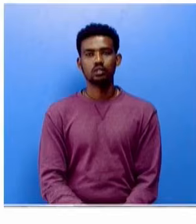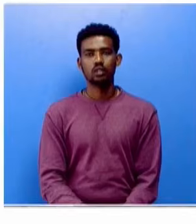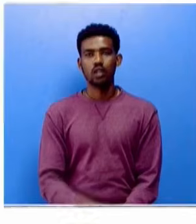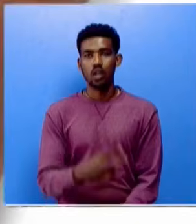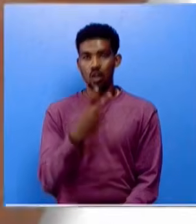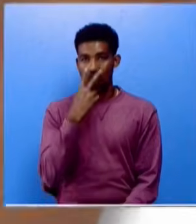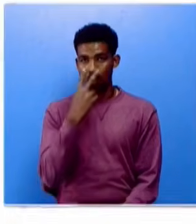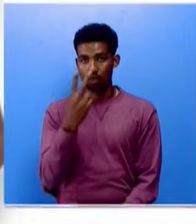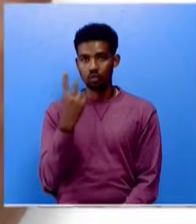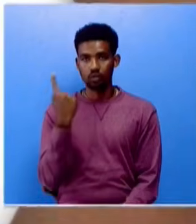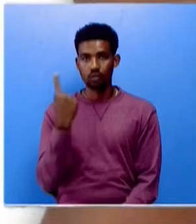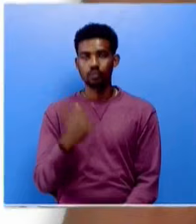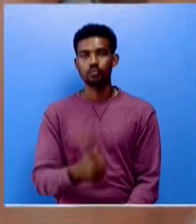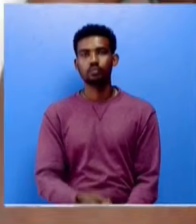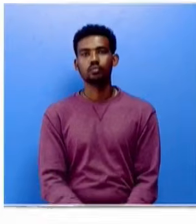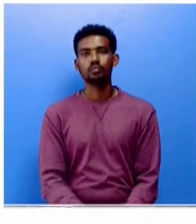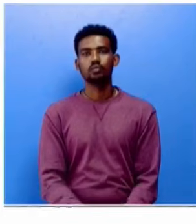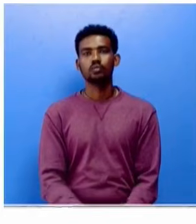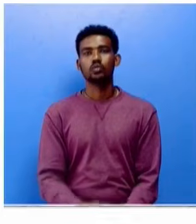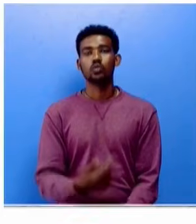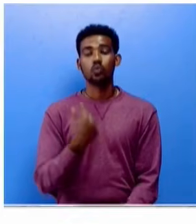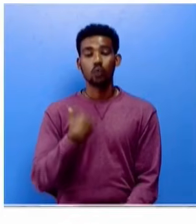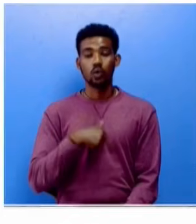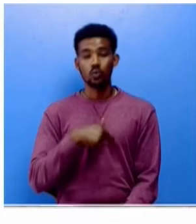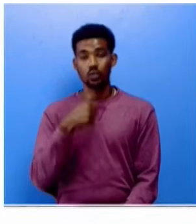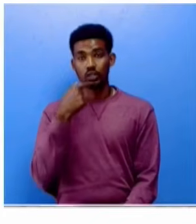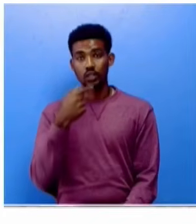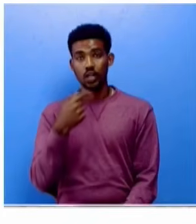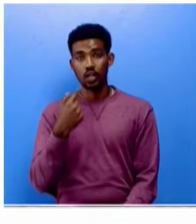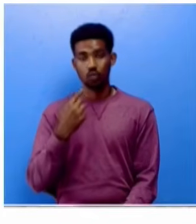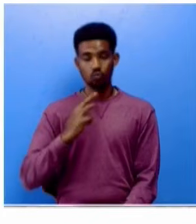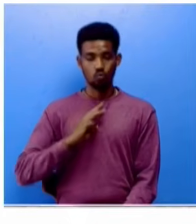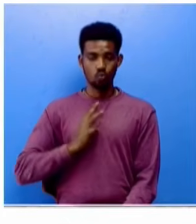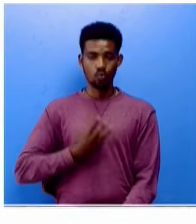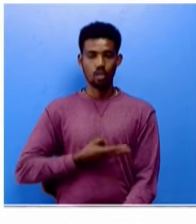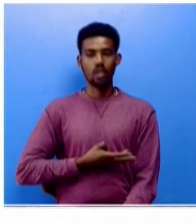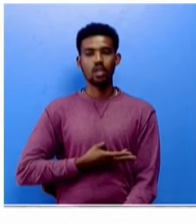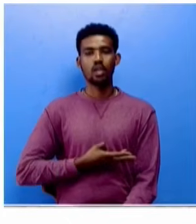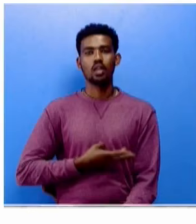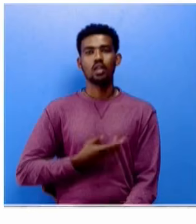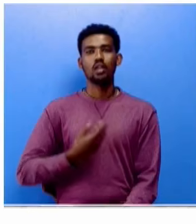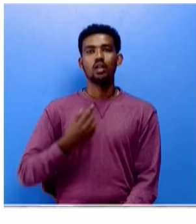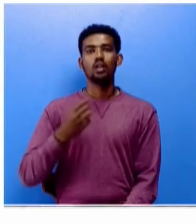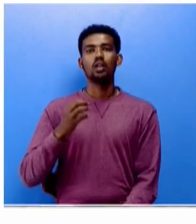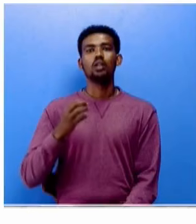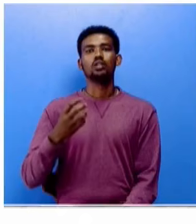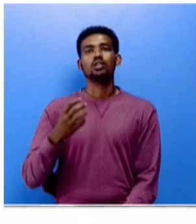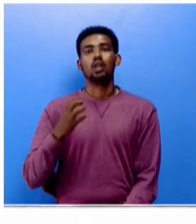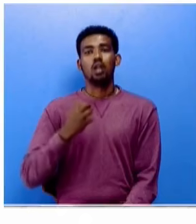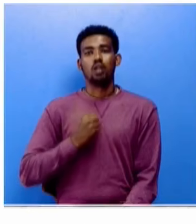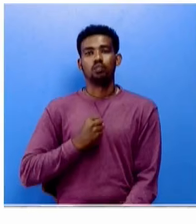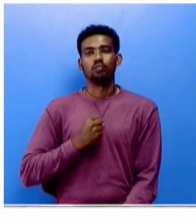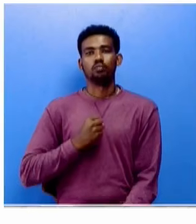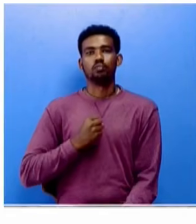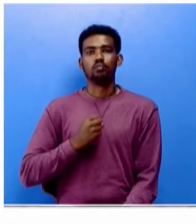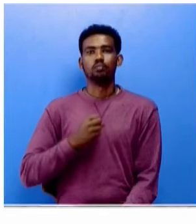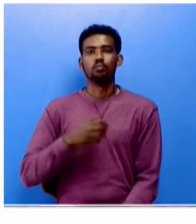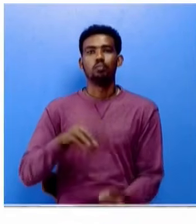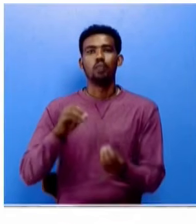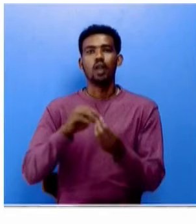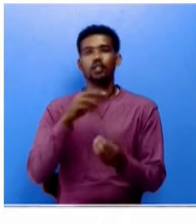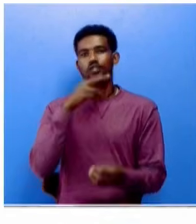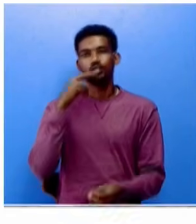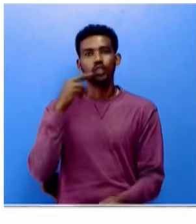Look, when we say we ought to plus verb 1,